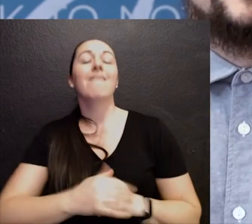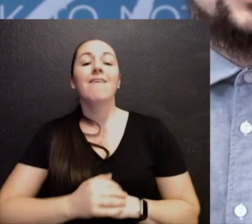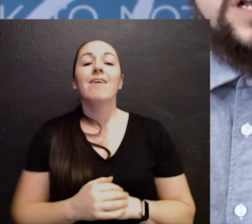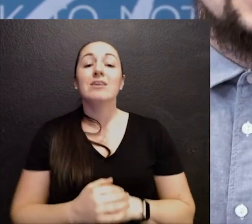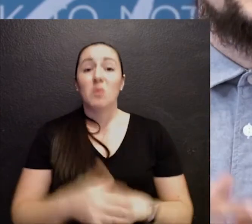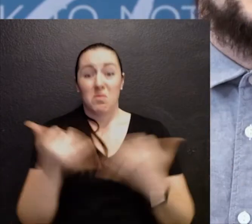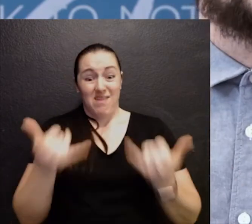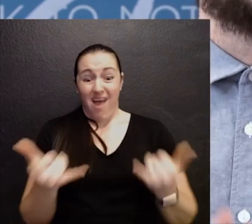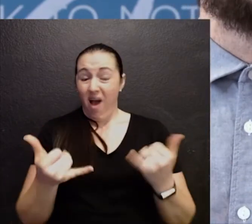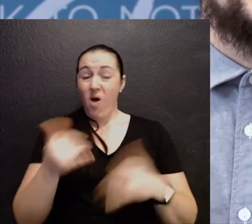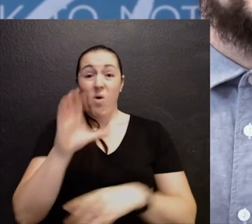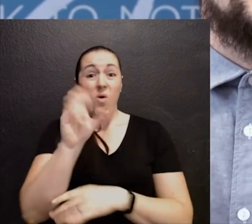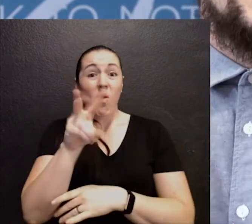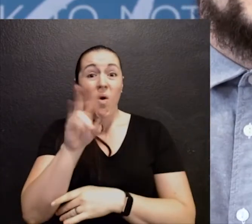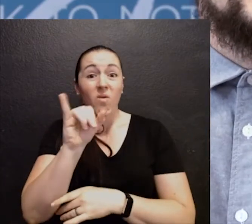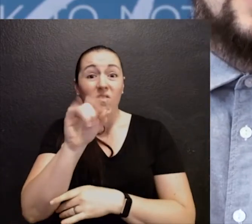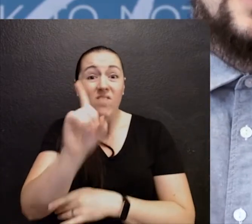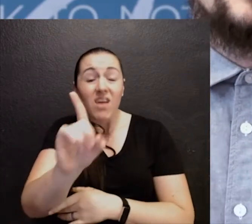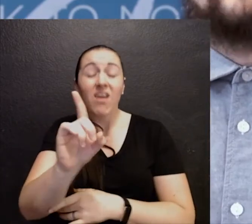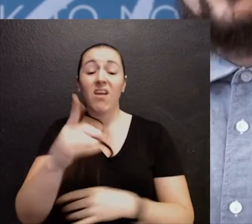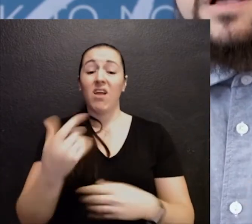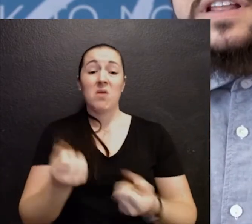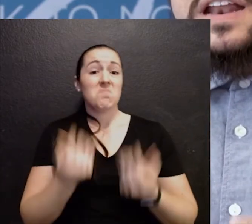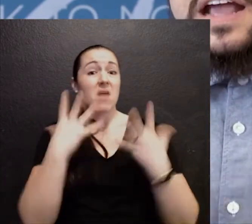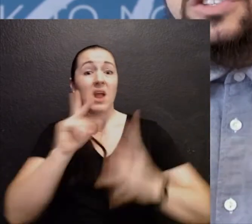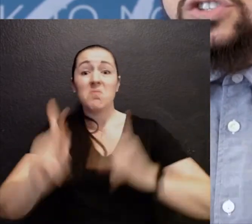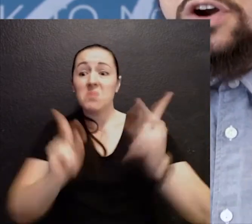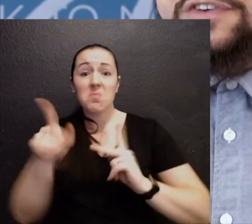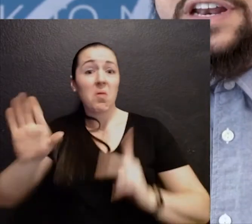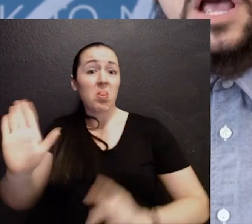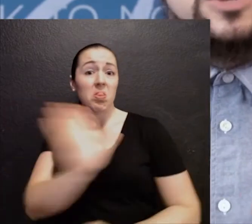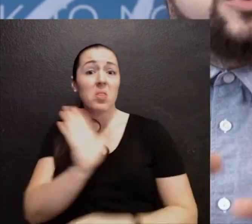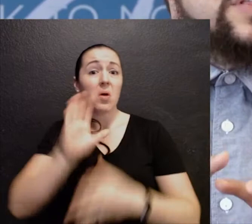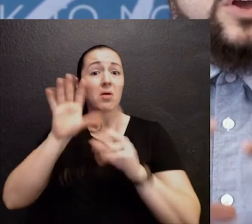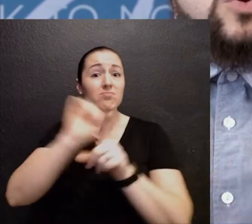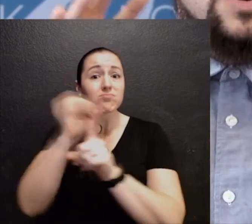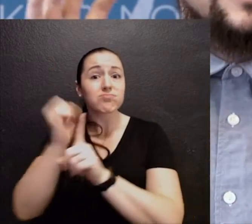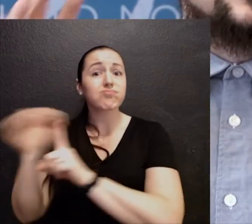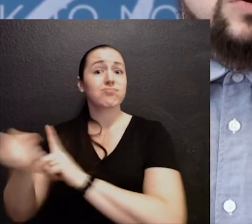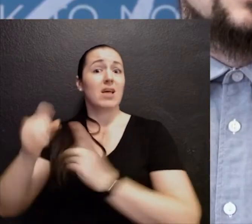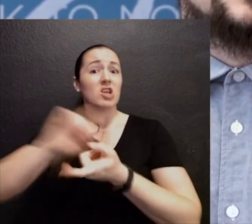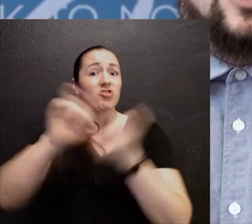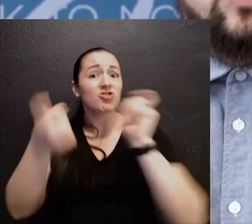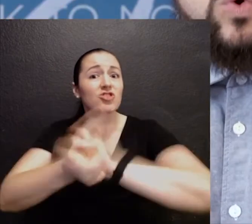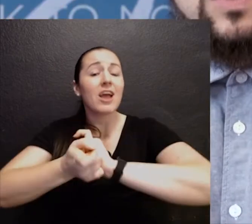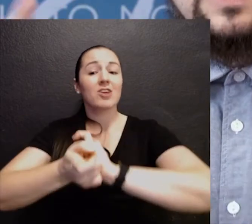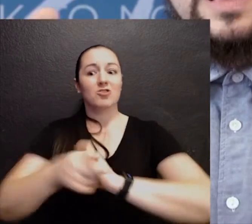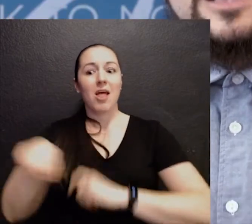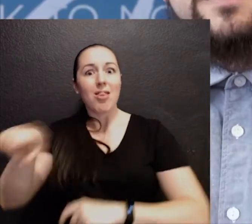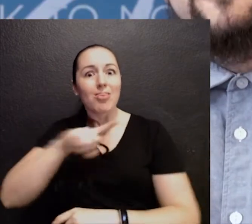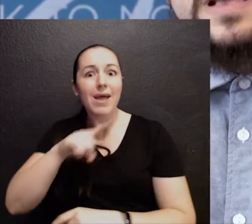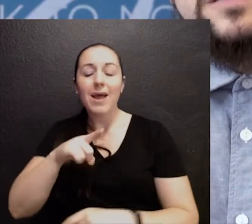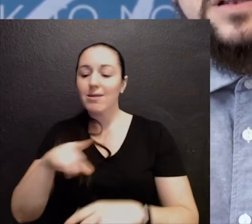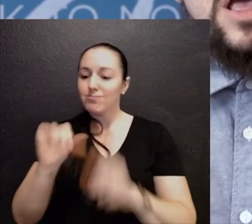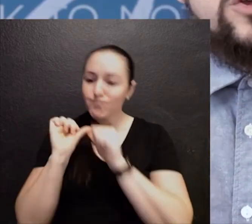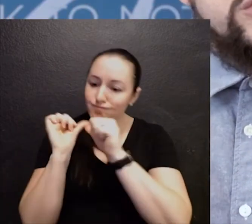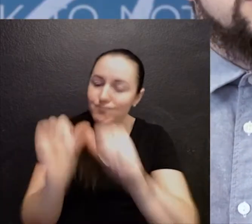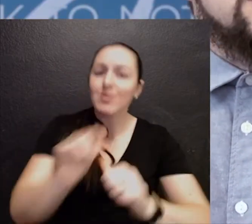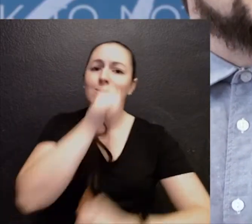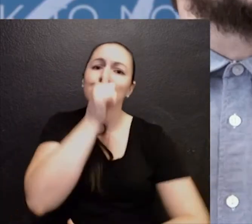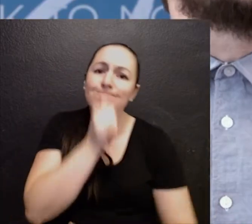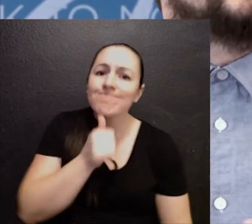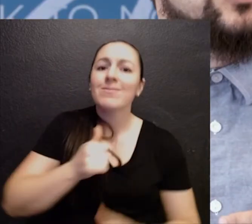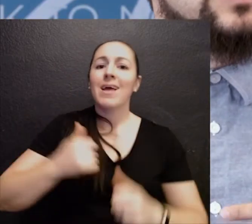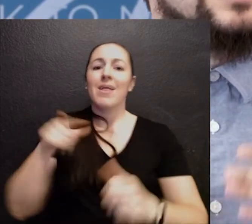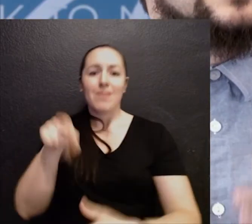circumstances of life changing daily, we've seen these leaders now pressing in and serving during the current uncertainty our world has been facing,